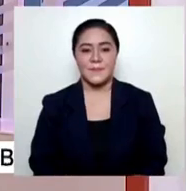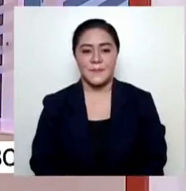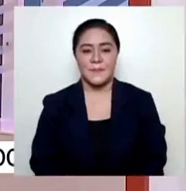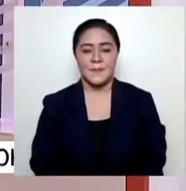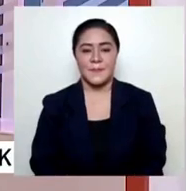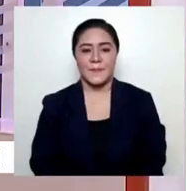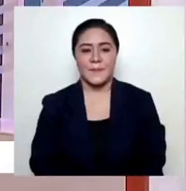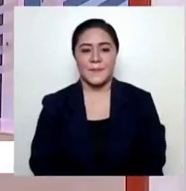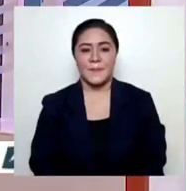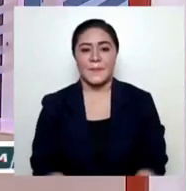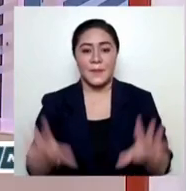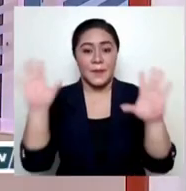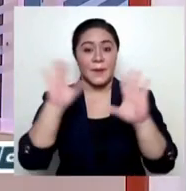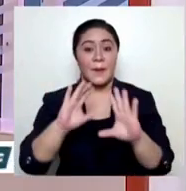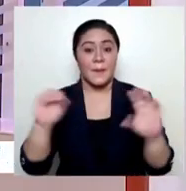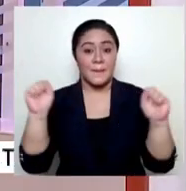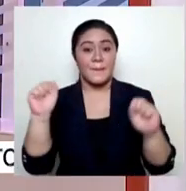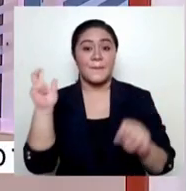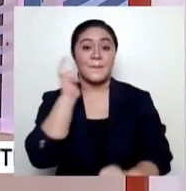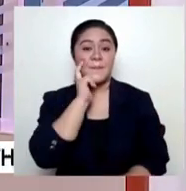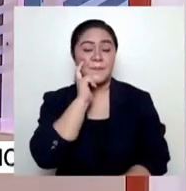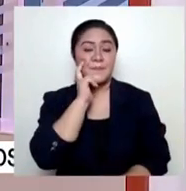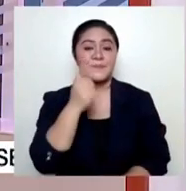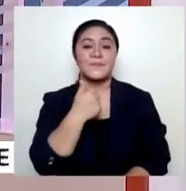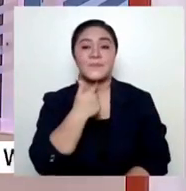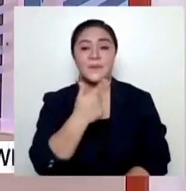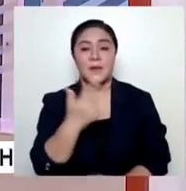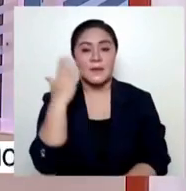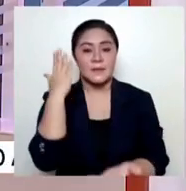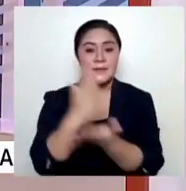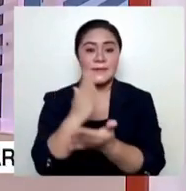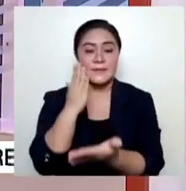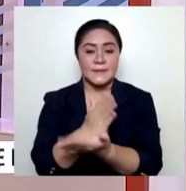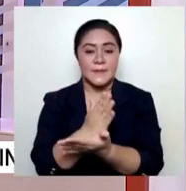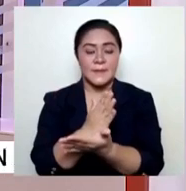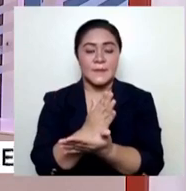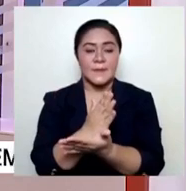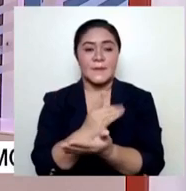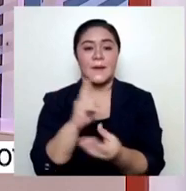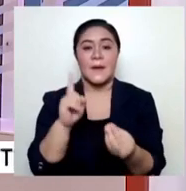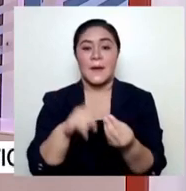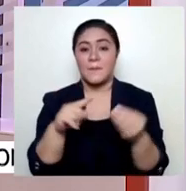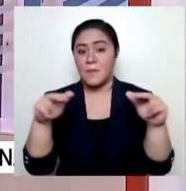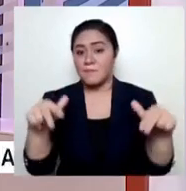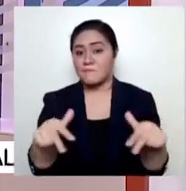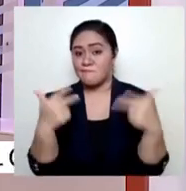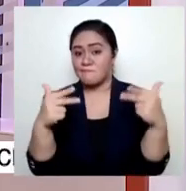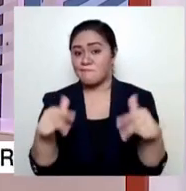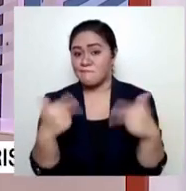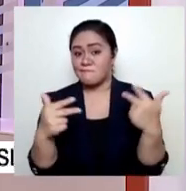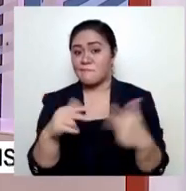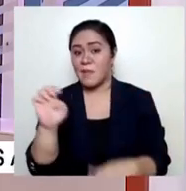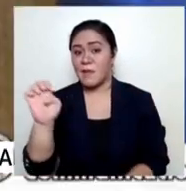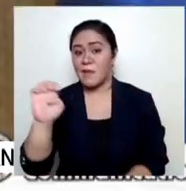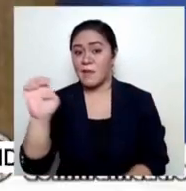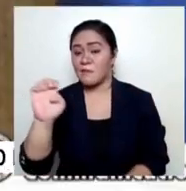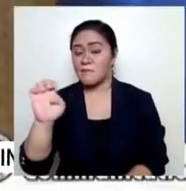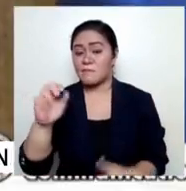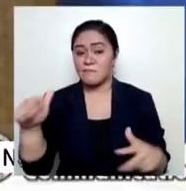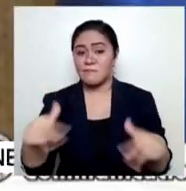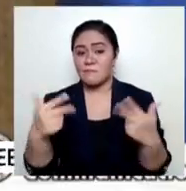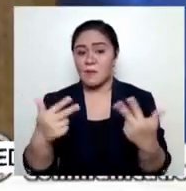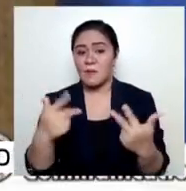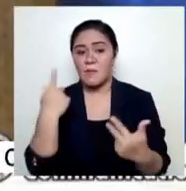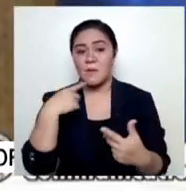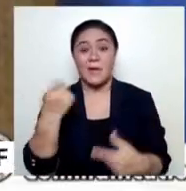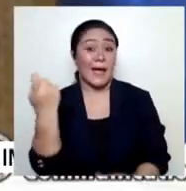Well, President Duterte orders an immediate stop to the operations of online cockfighting, or e-sabong. During his taped speech aired this